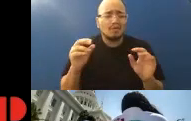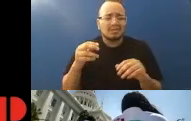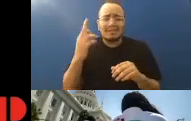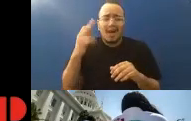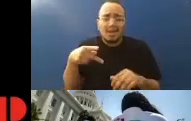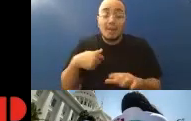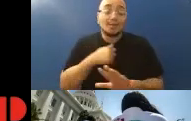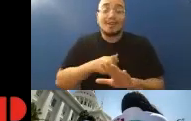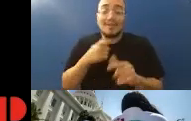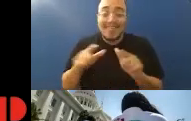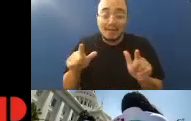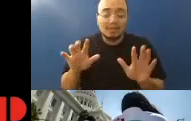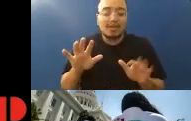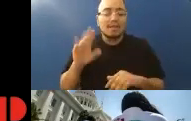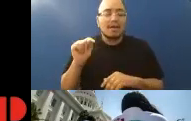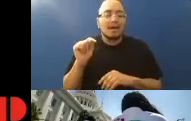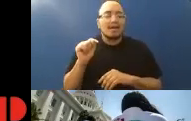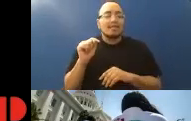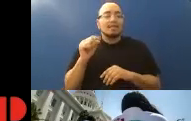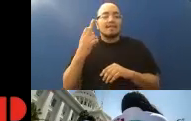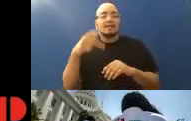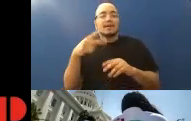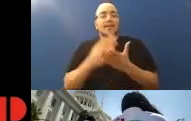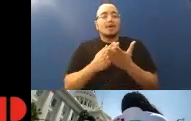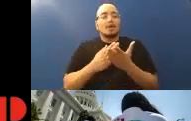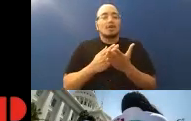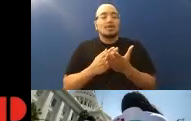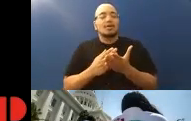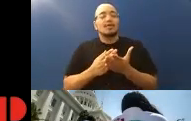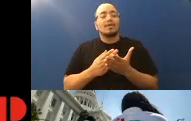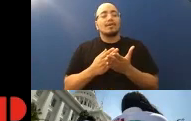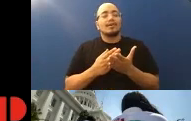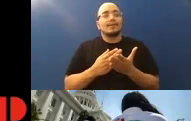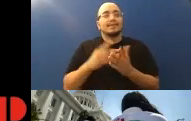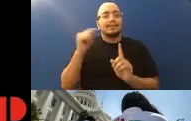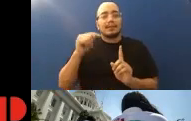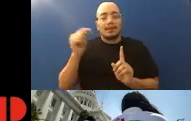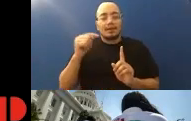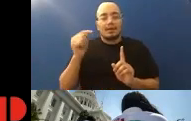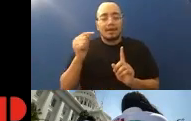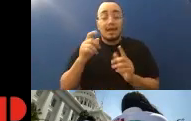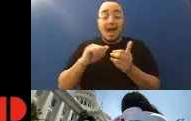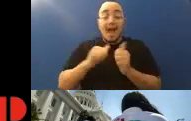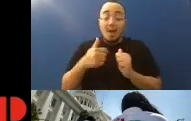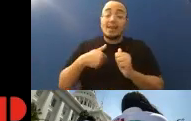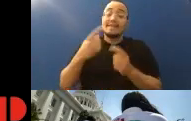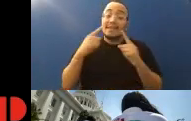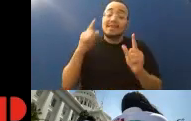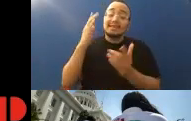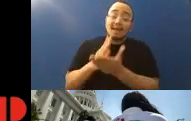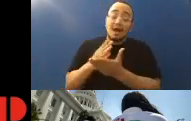my language, the fucked up part is that the way that to get them to stop bothering me and stop touching me